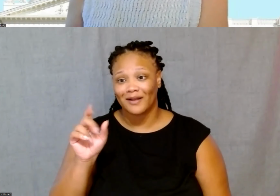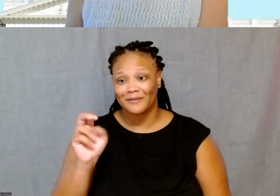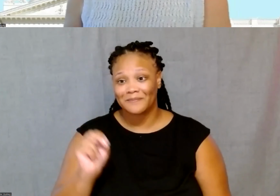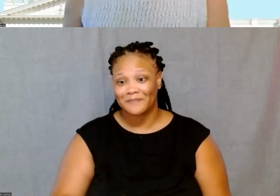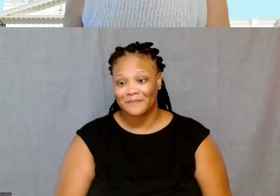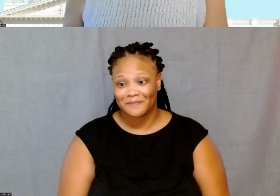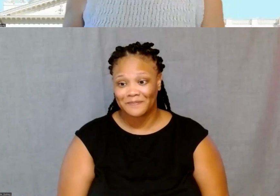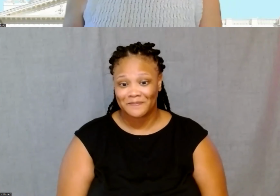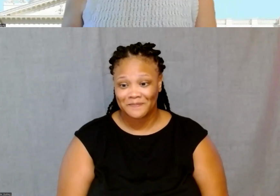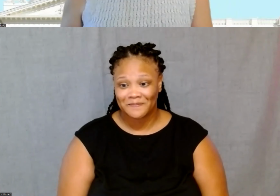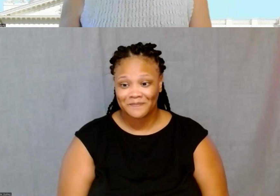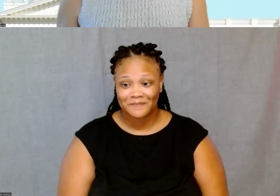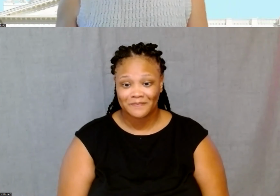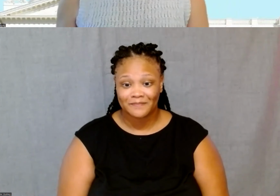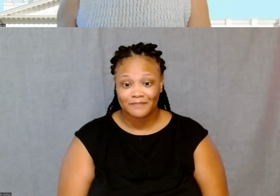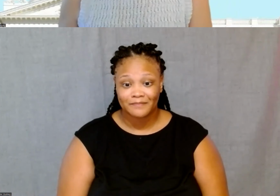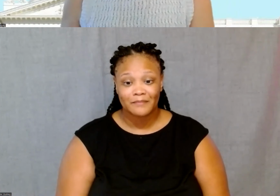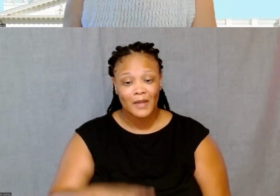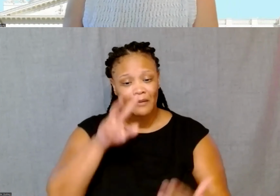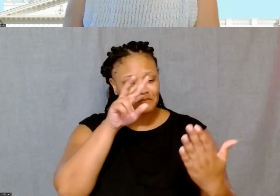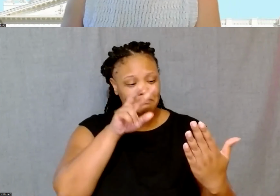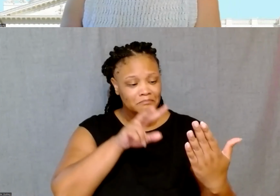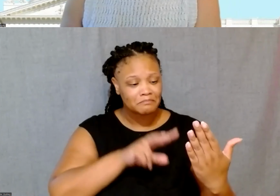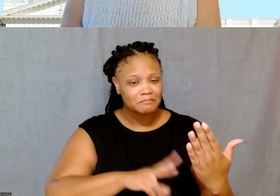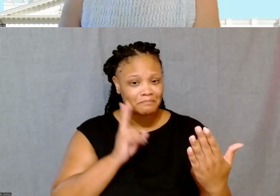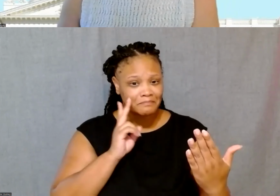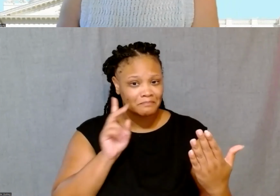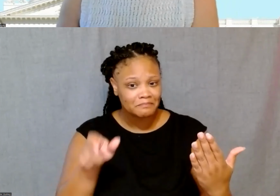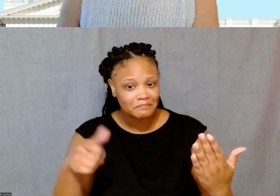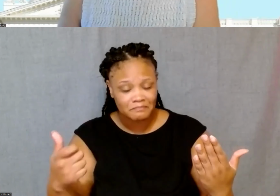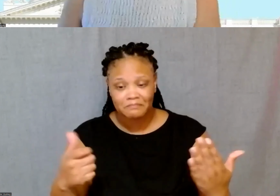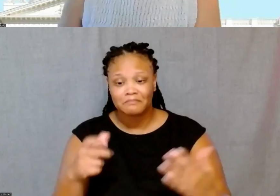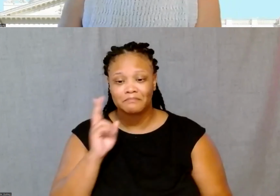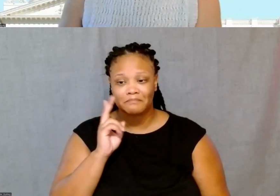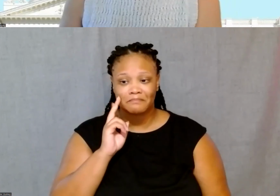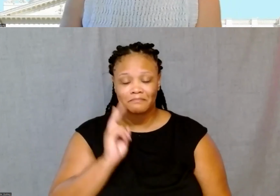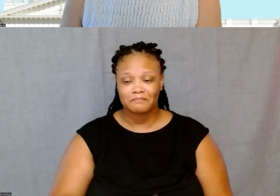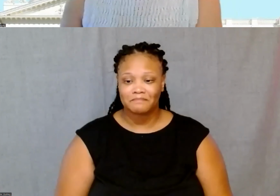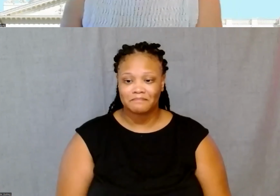See if there's anything else, and if not, we'll turn to our next presentation.